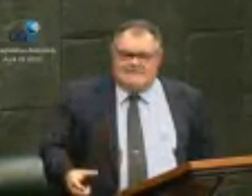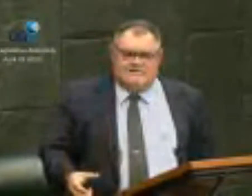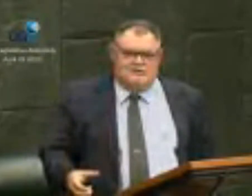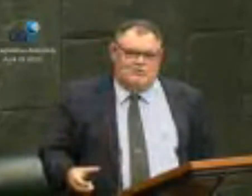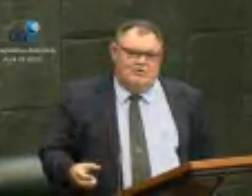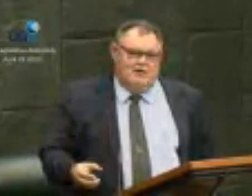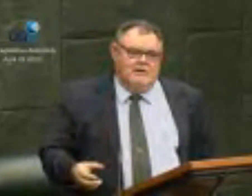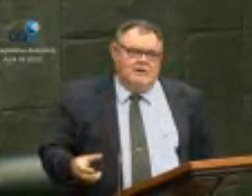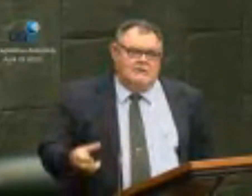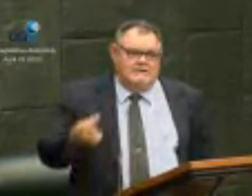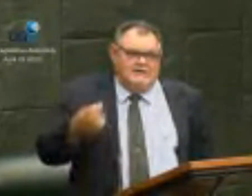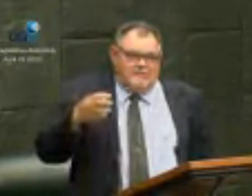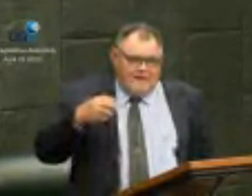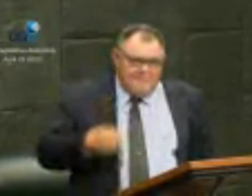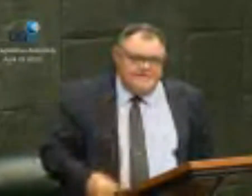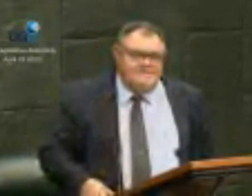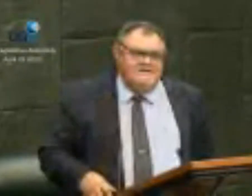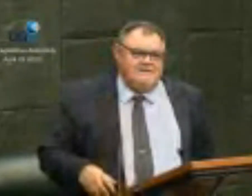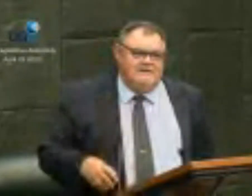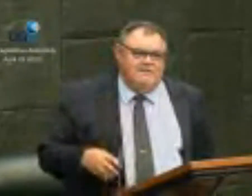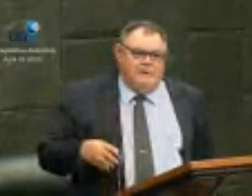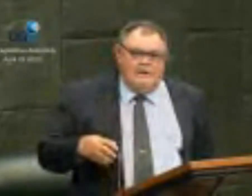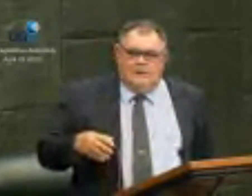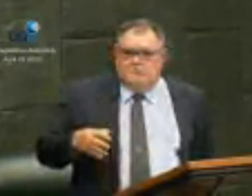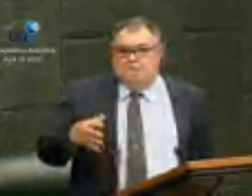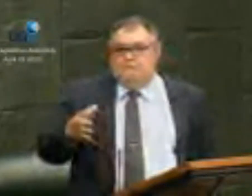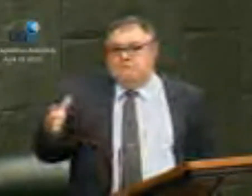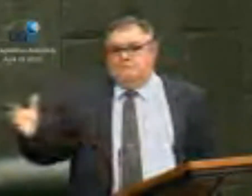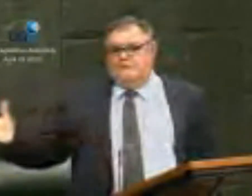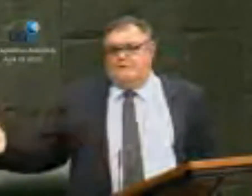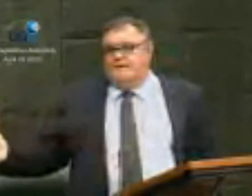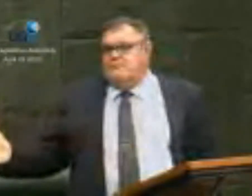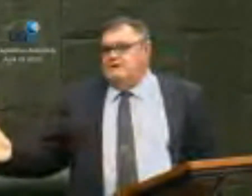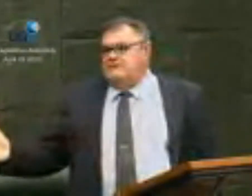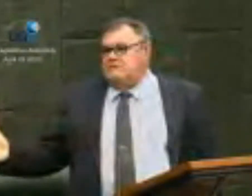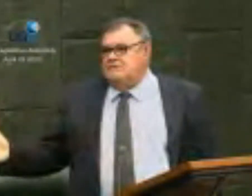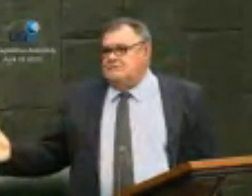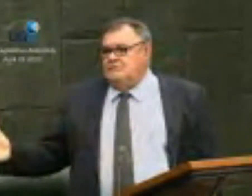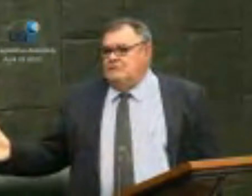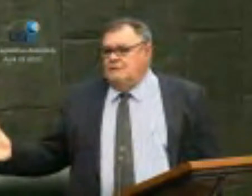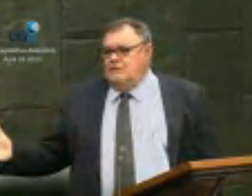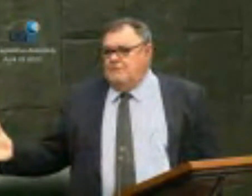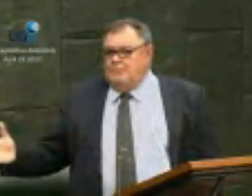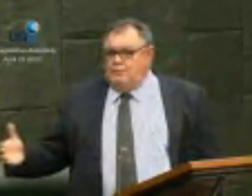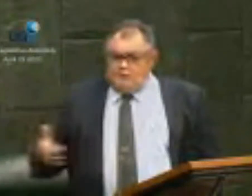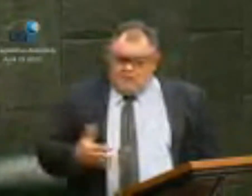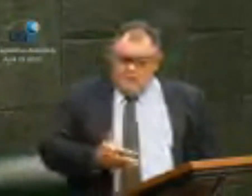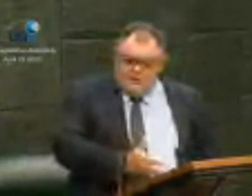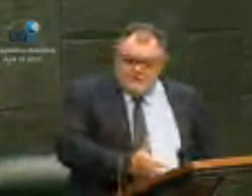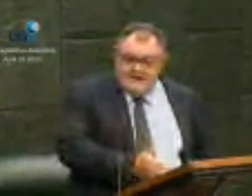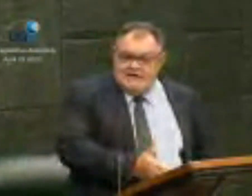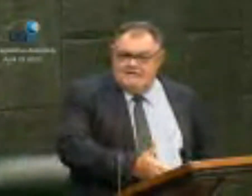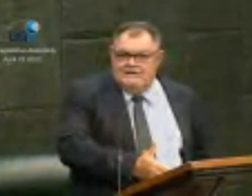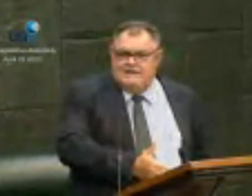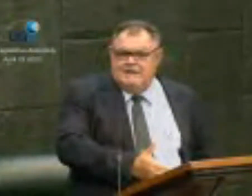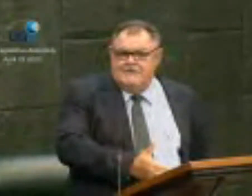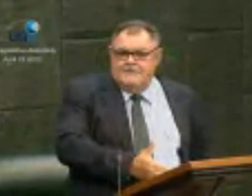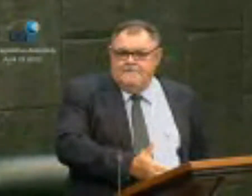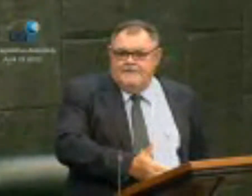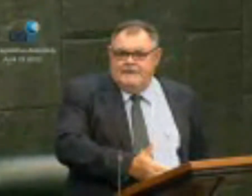businesses for many months. We could take care of the tourism